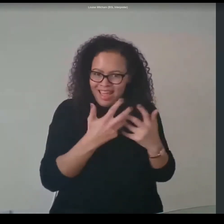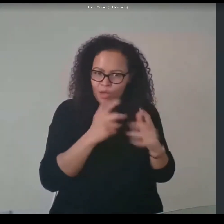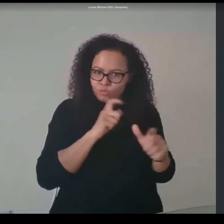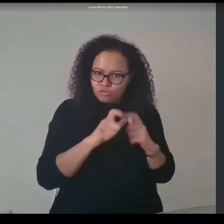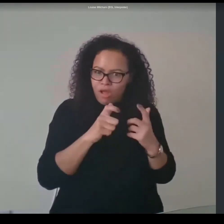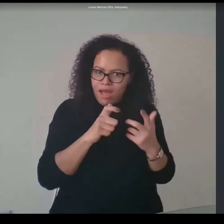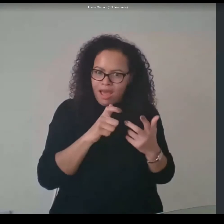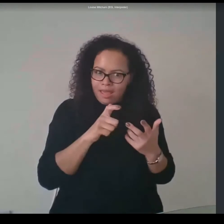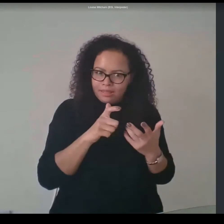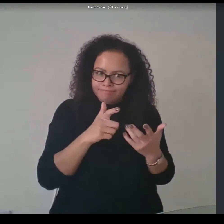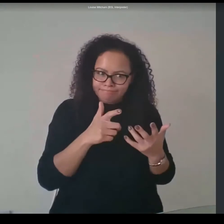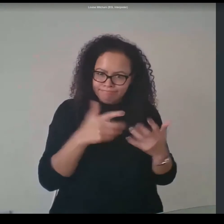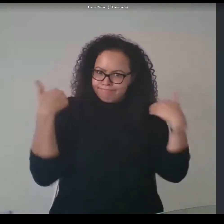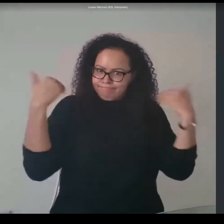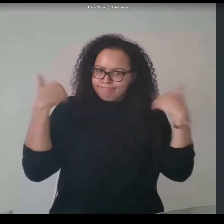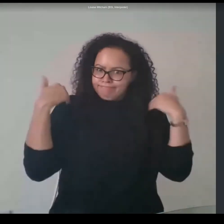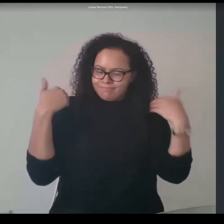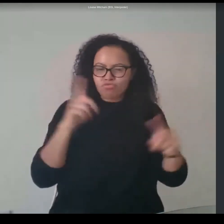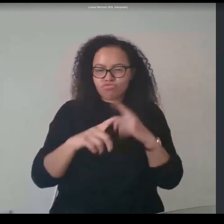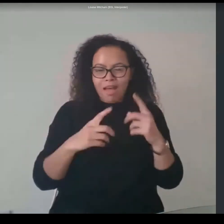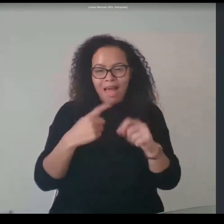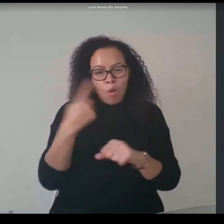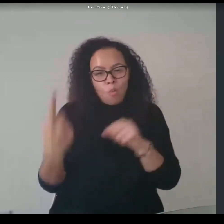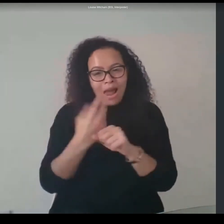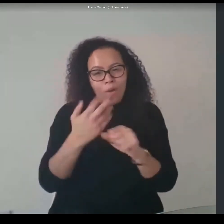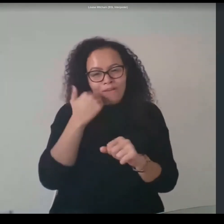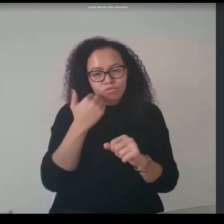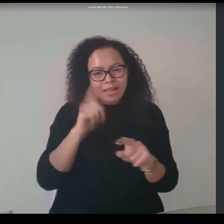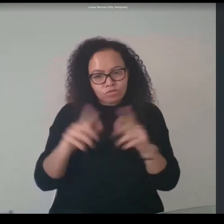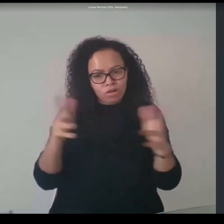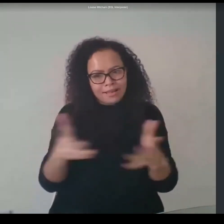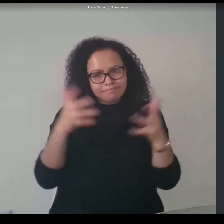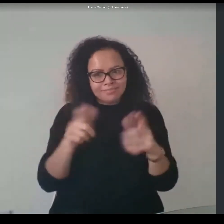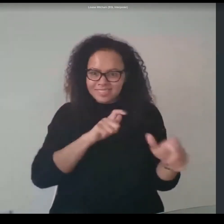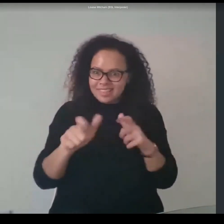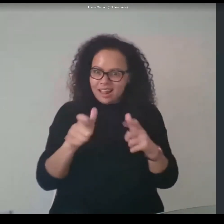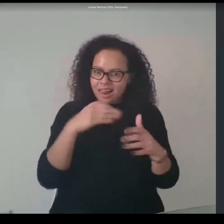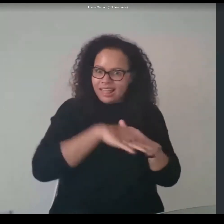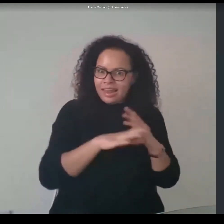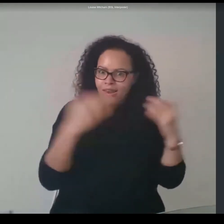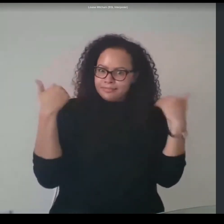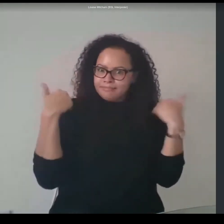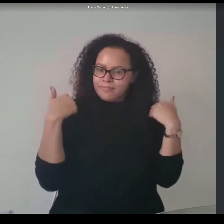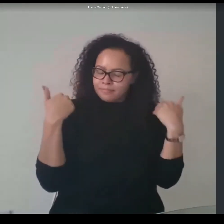to be doing their an hour of exercise daily? So that meant we had to